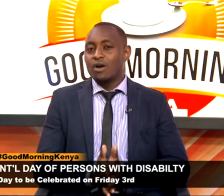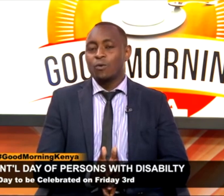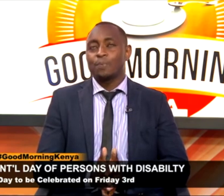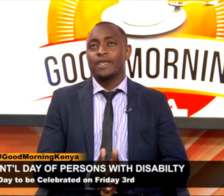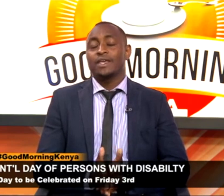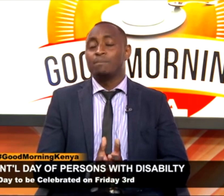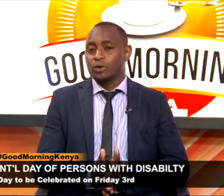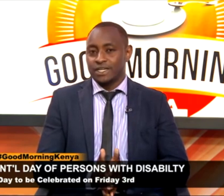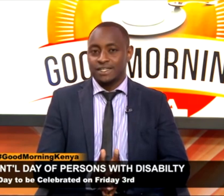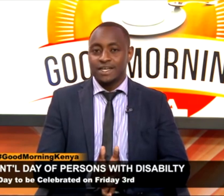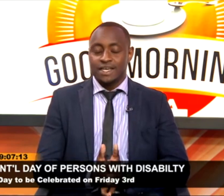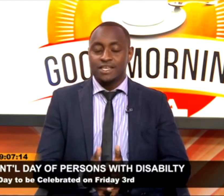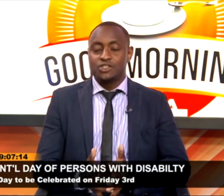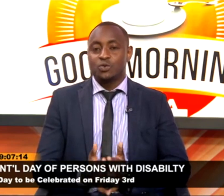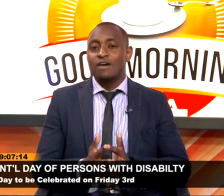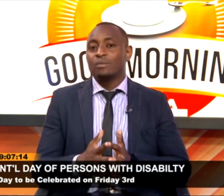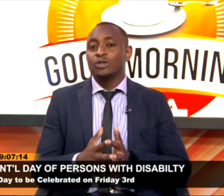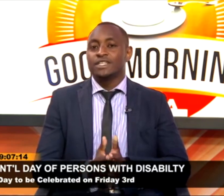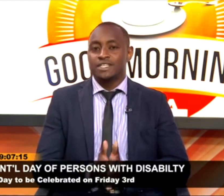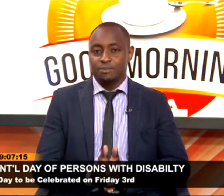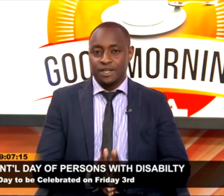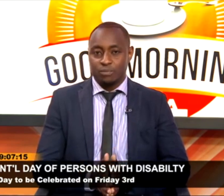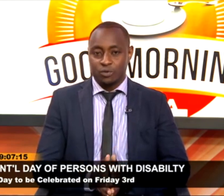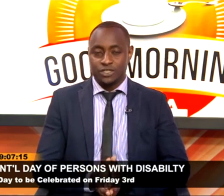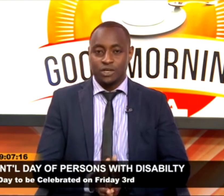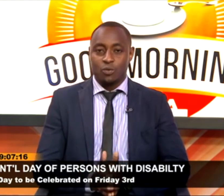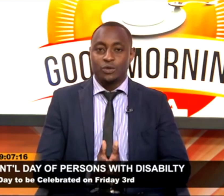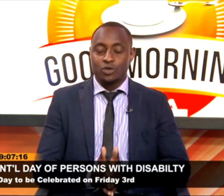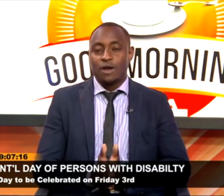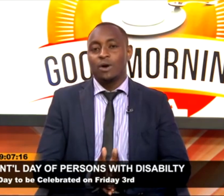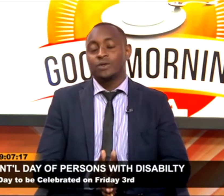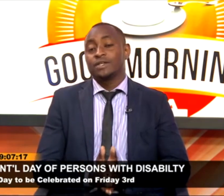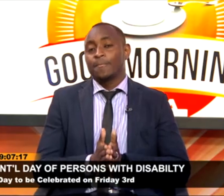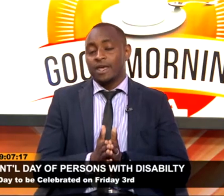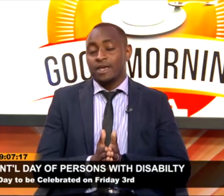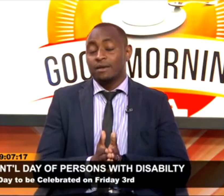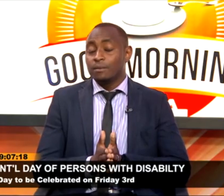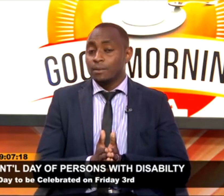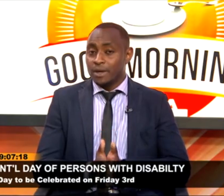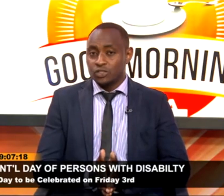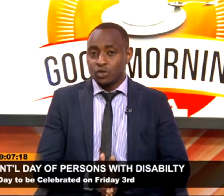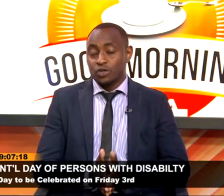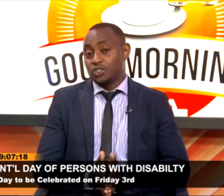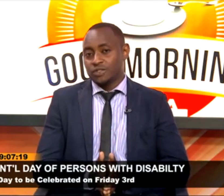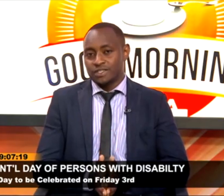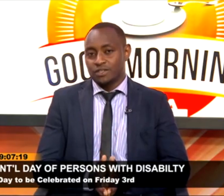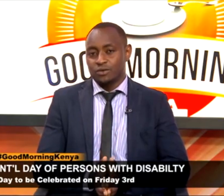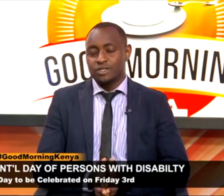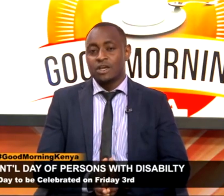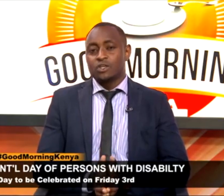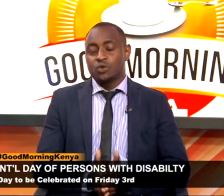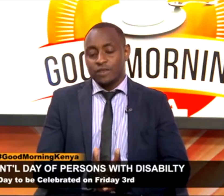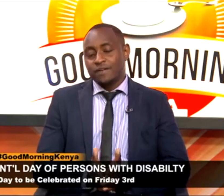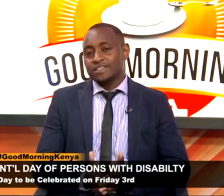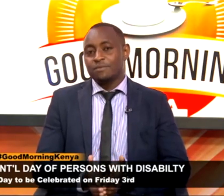shows you how important it is to have a multidiscipline approach when you talk about mental conditions and